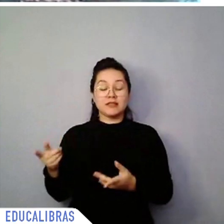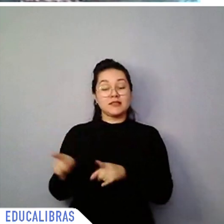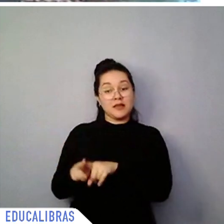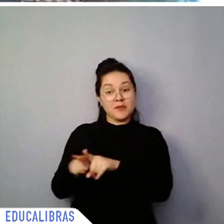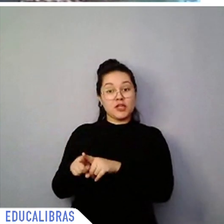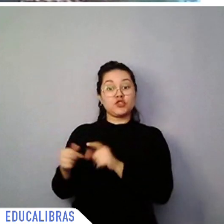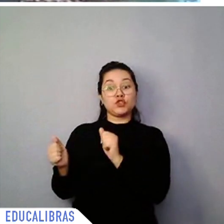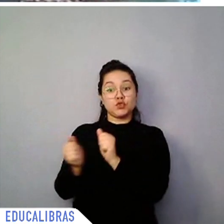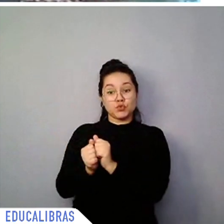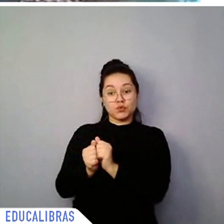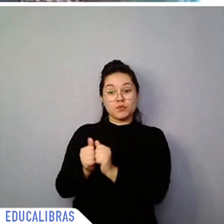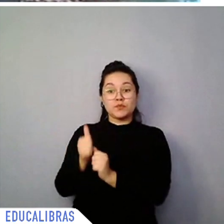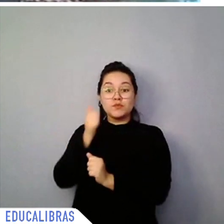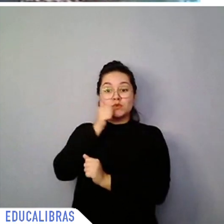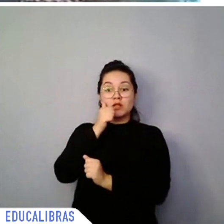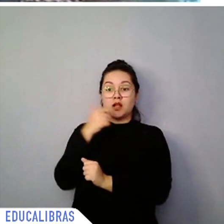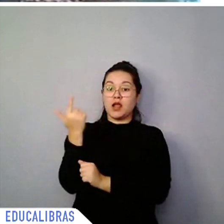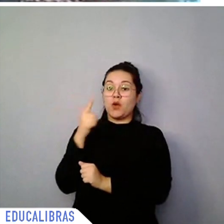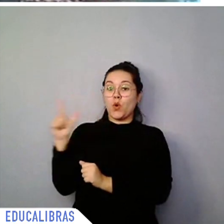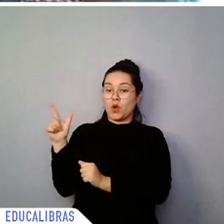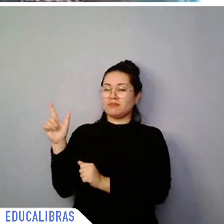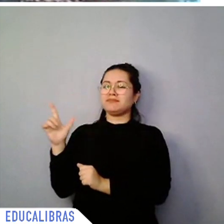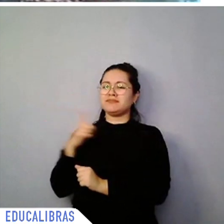who along with another woman